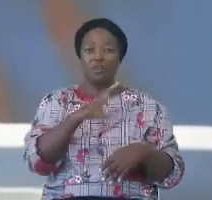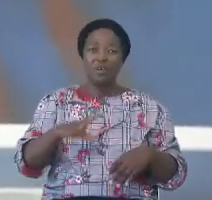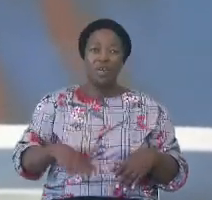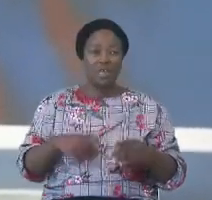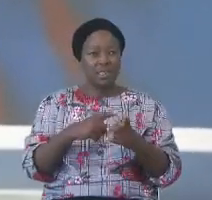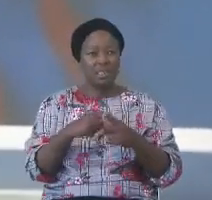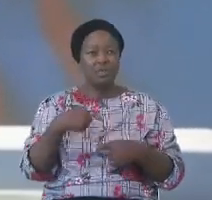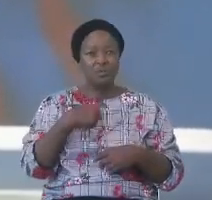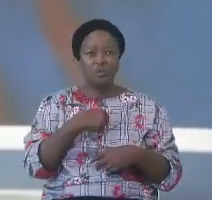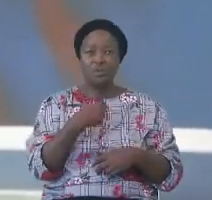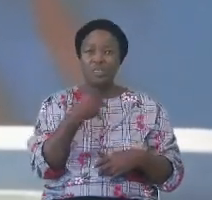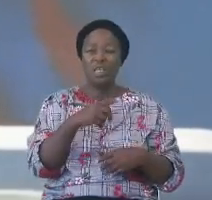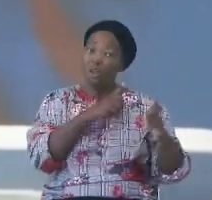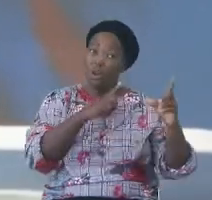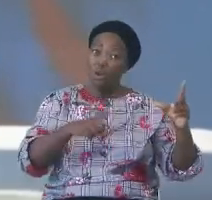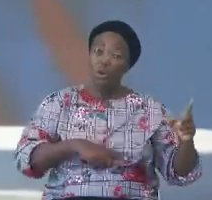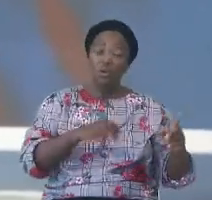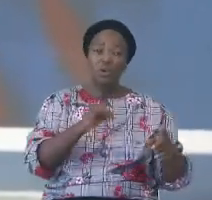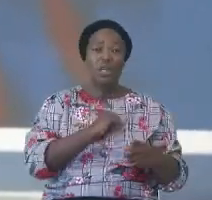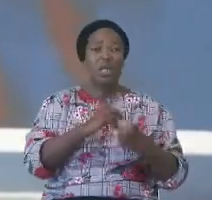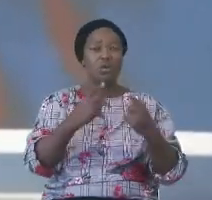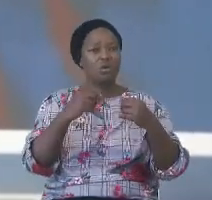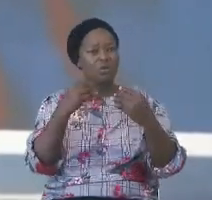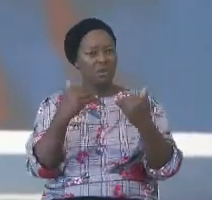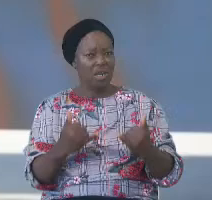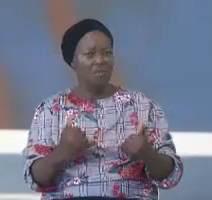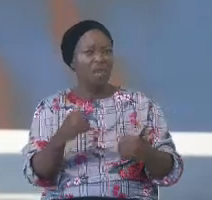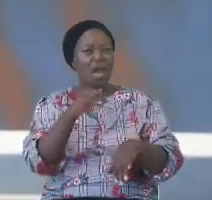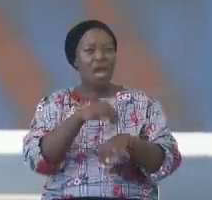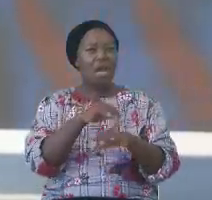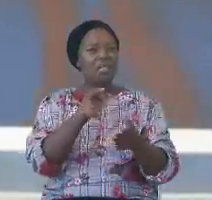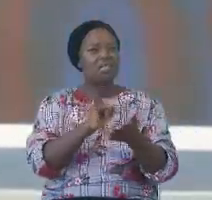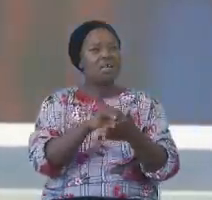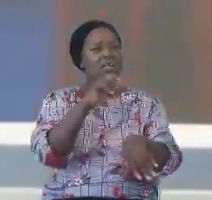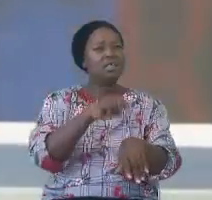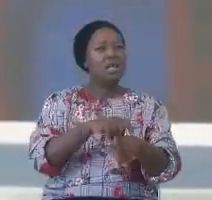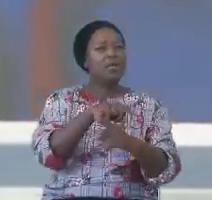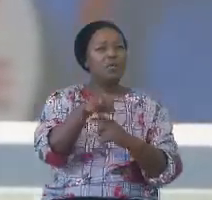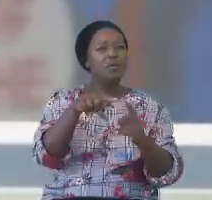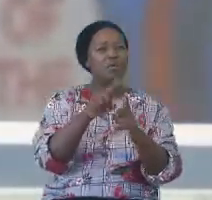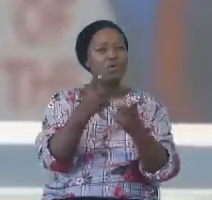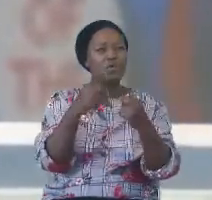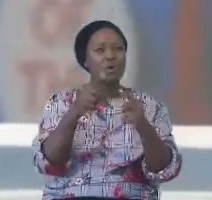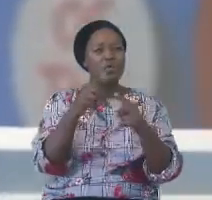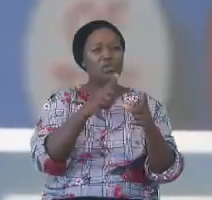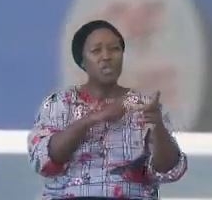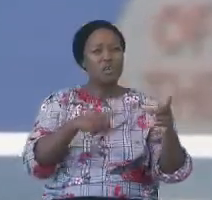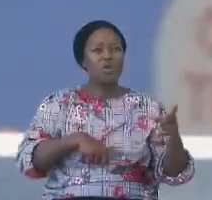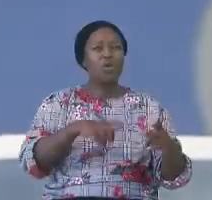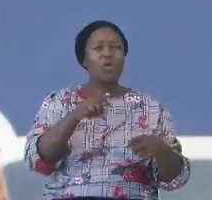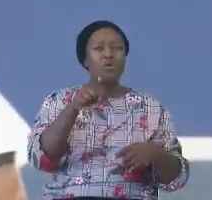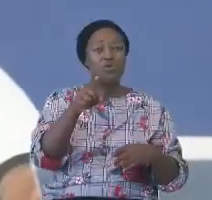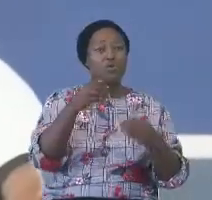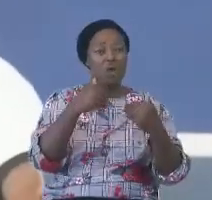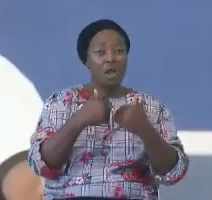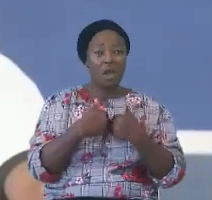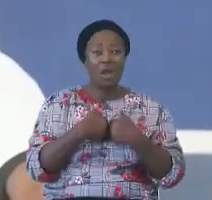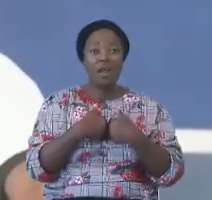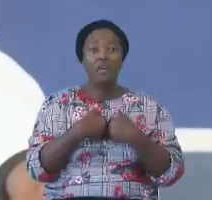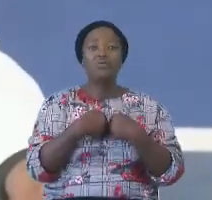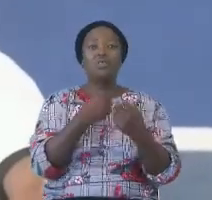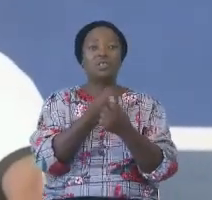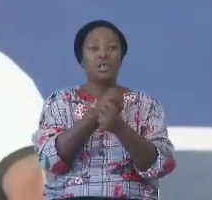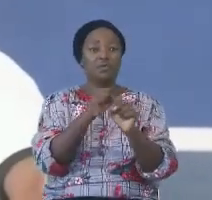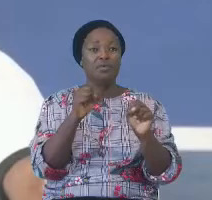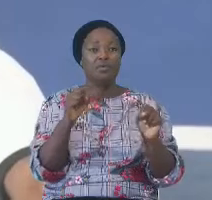sacrifice and the supplication of christ and we say lord i come now at that time